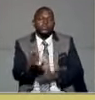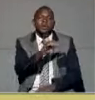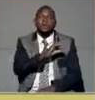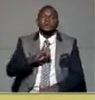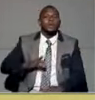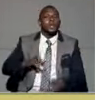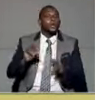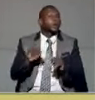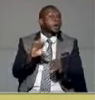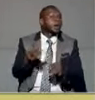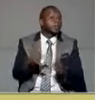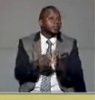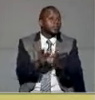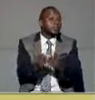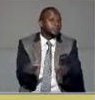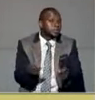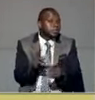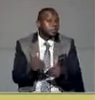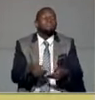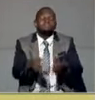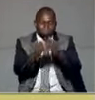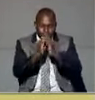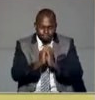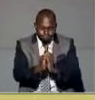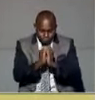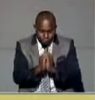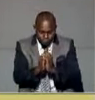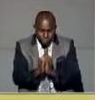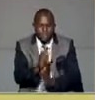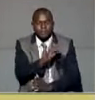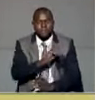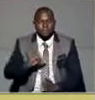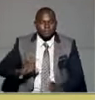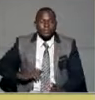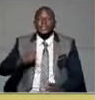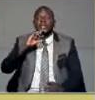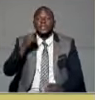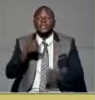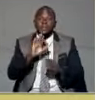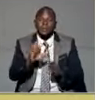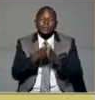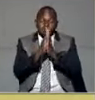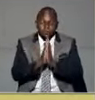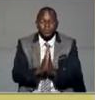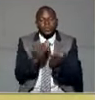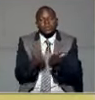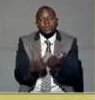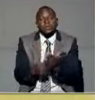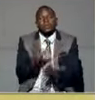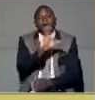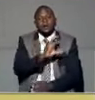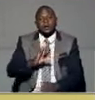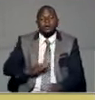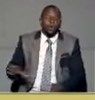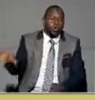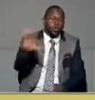was no other solution, and people were committing themselves to God, and God answered the prayers of Ugandans and Christians all